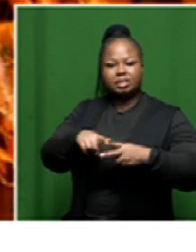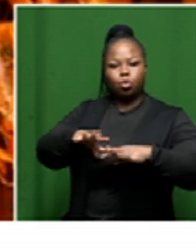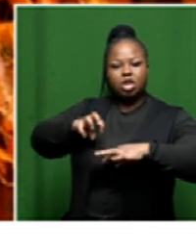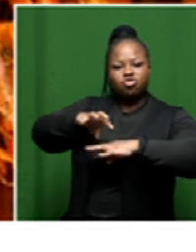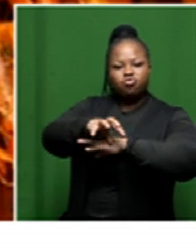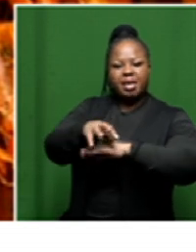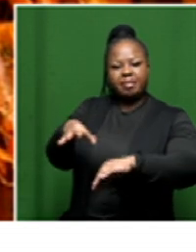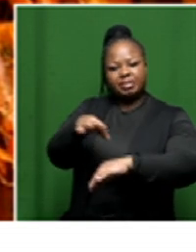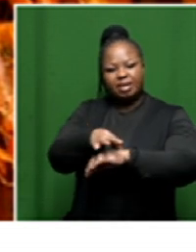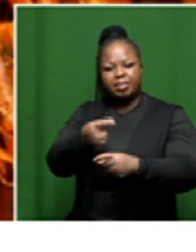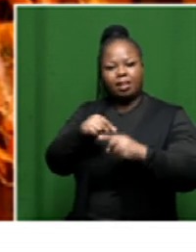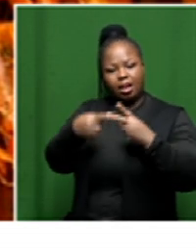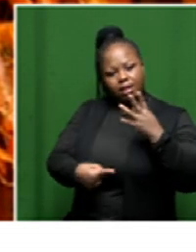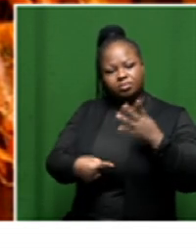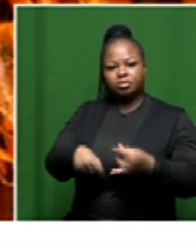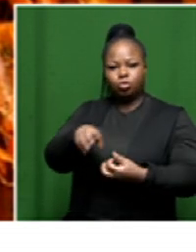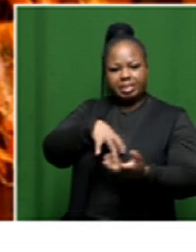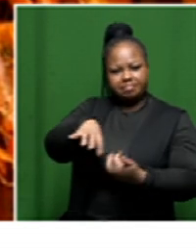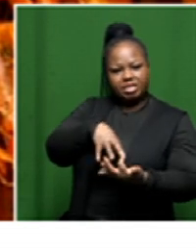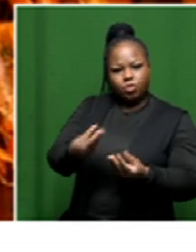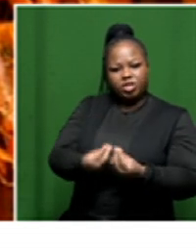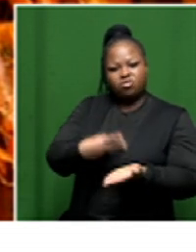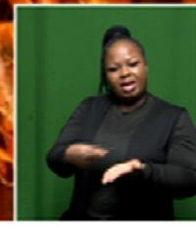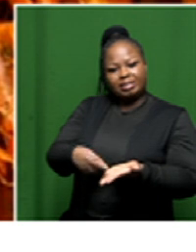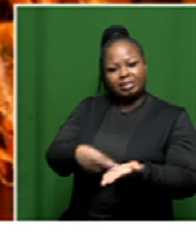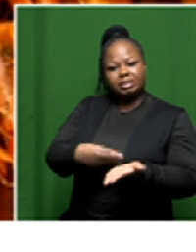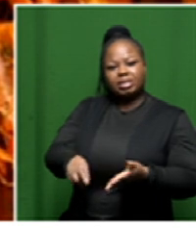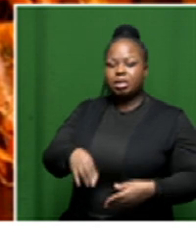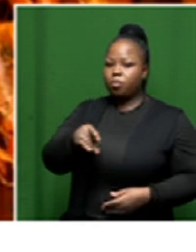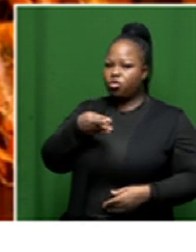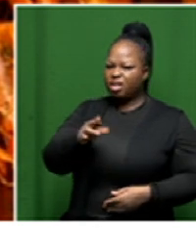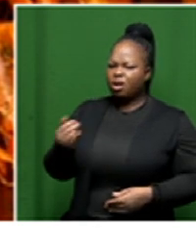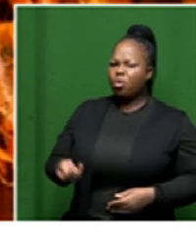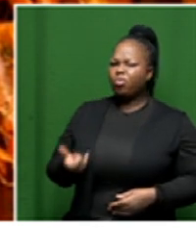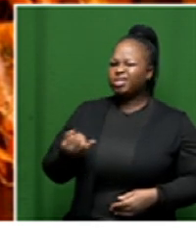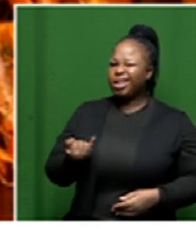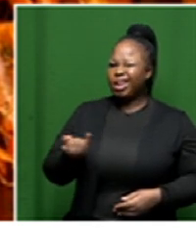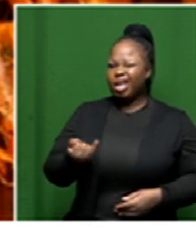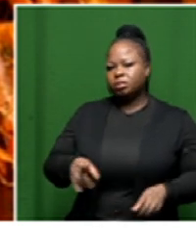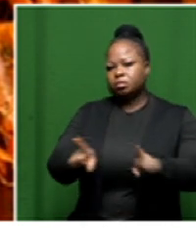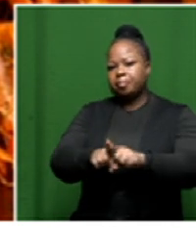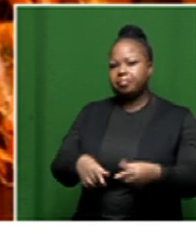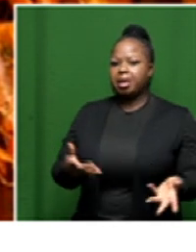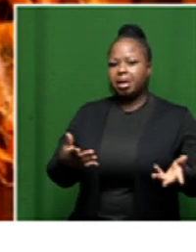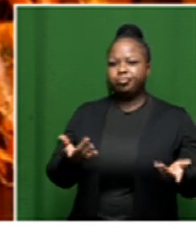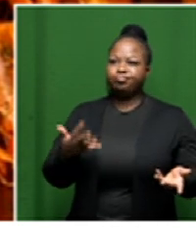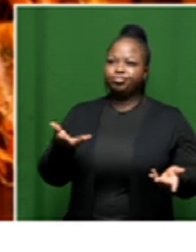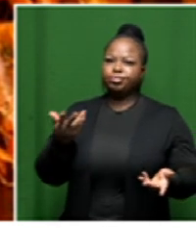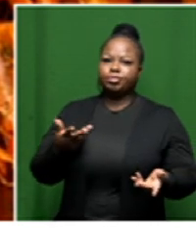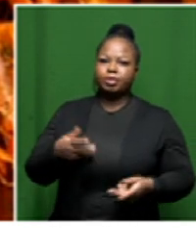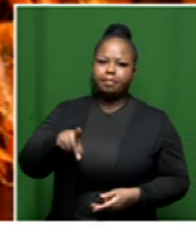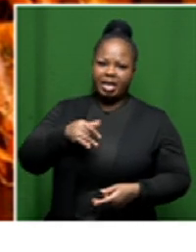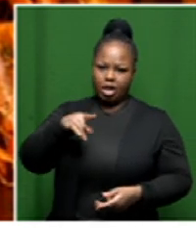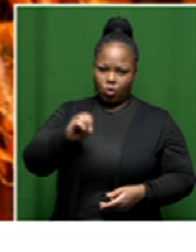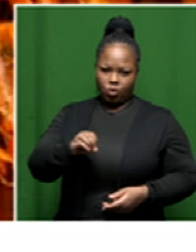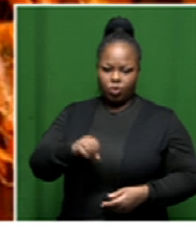sticks. So it's just a mixture of seafood. Okay. With arborio rice, very close to same characteristics to your